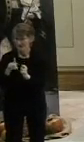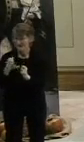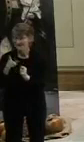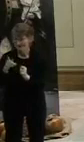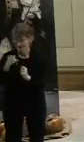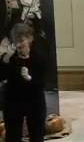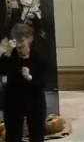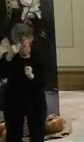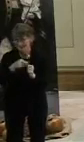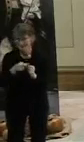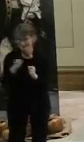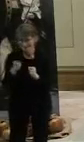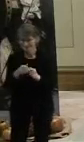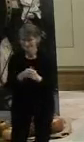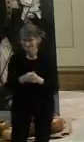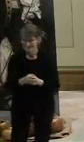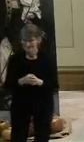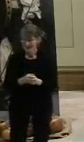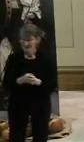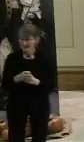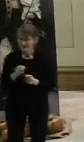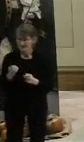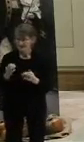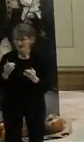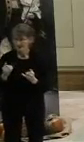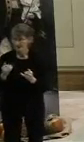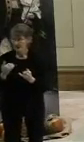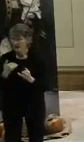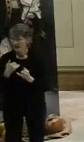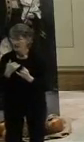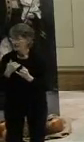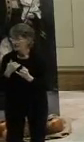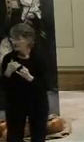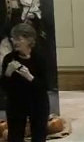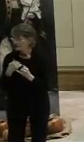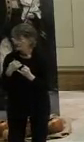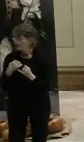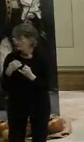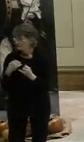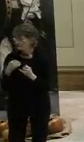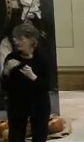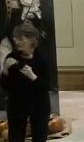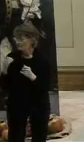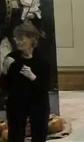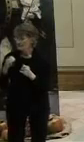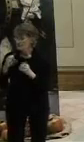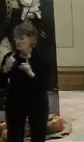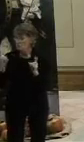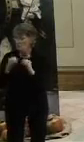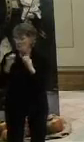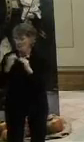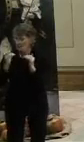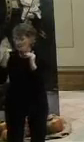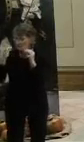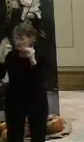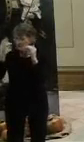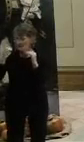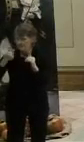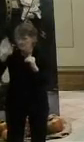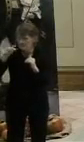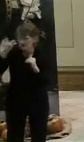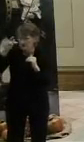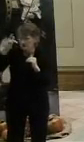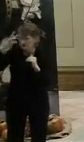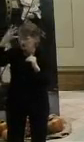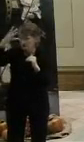whole 4 degrees anymore. And so we just have the first, that degree, to come into the 3rd degree, and then the